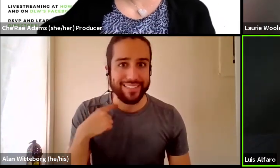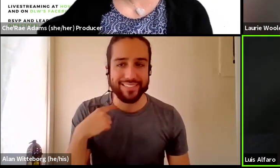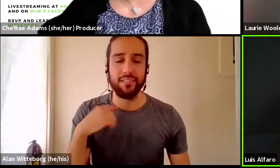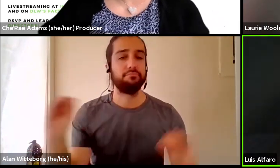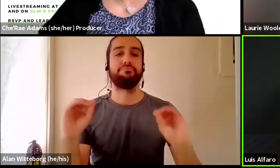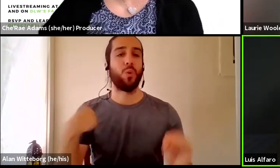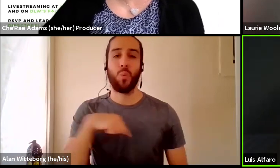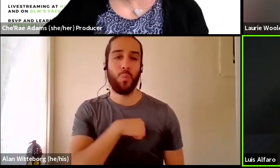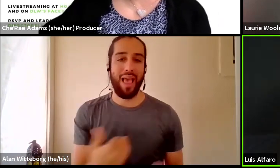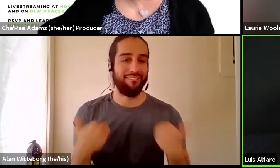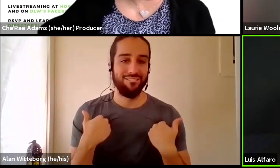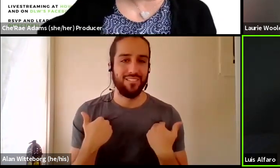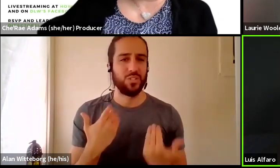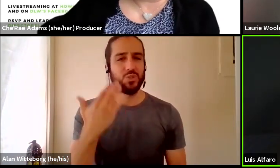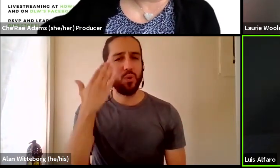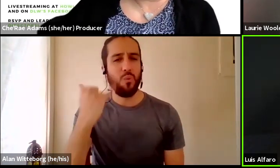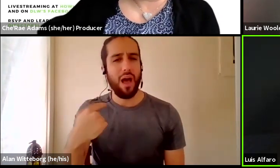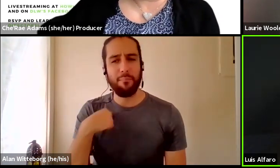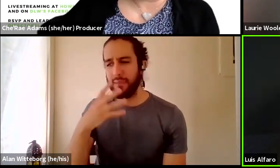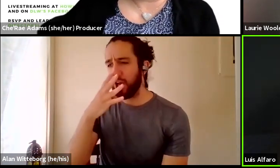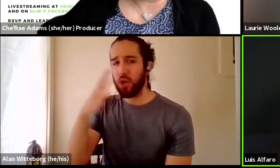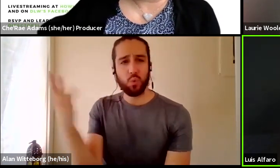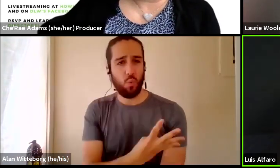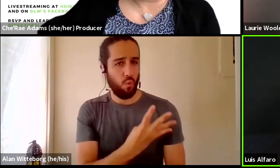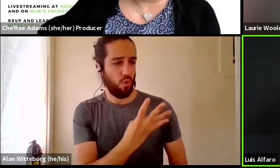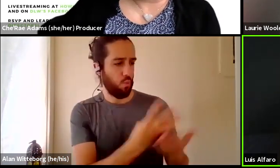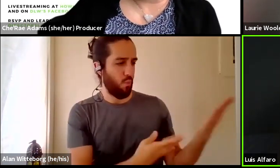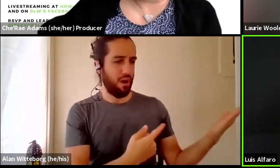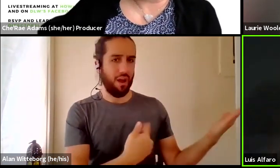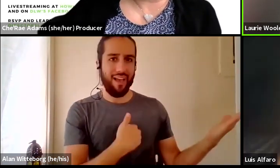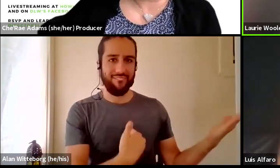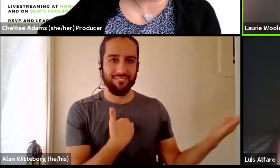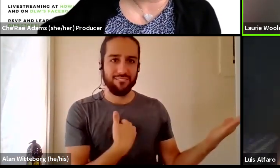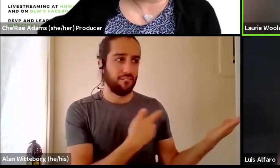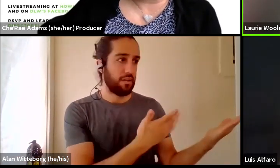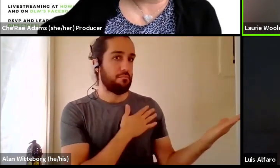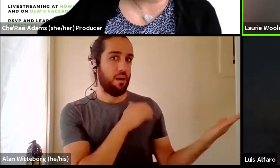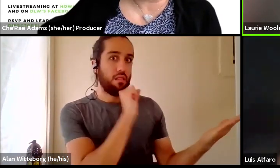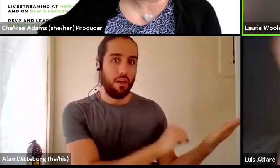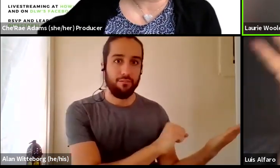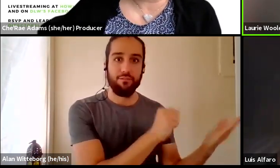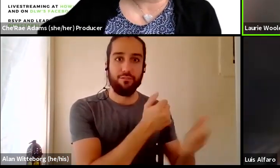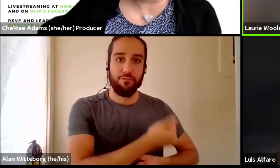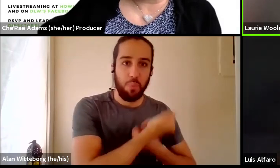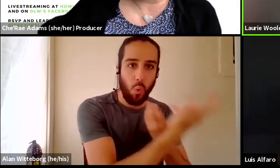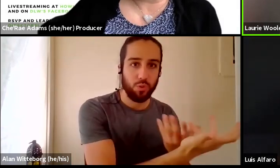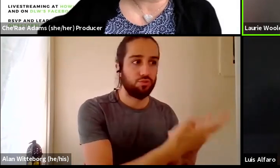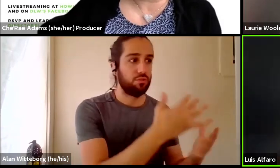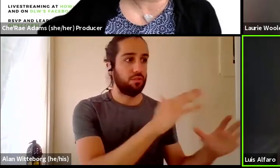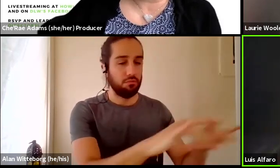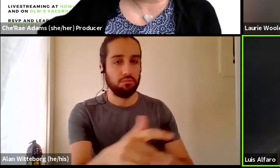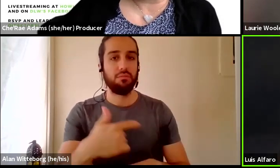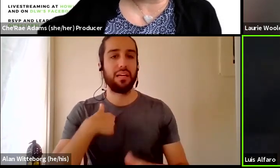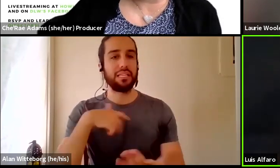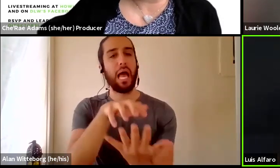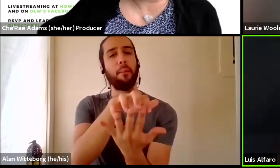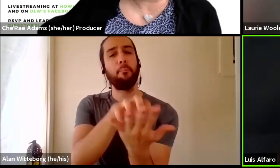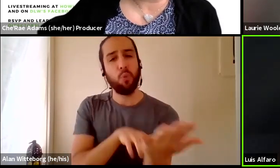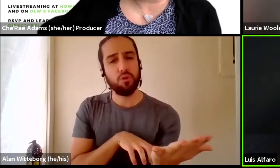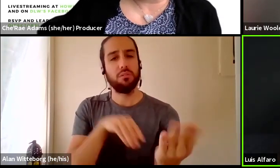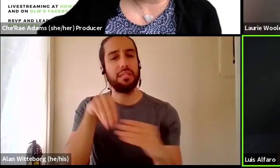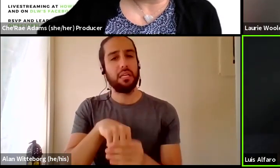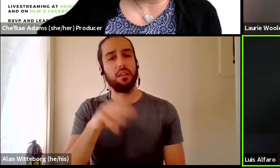So why am I ignoring the thing that I have, my own love of poetry and language? Why am I ignoring that? And I put all of that into the monologue. That was completely